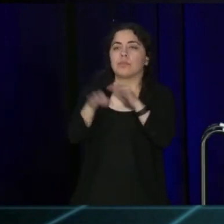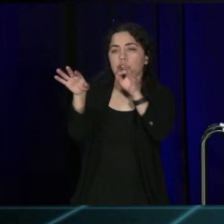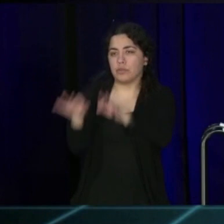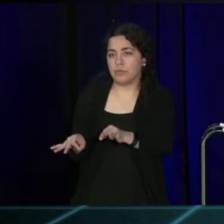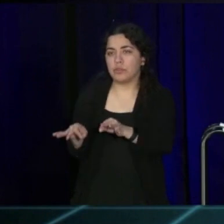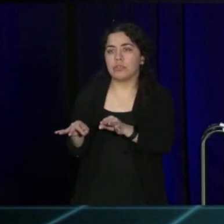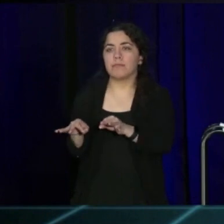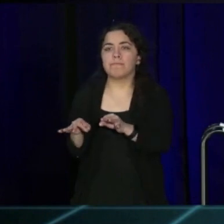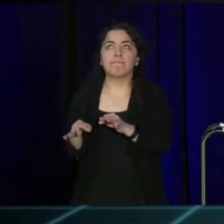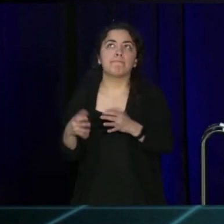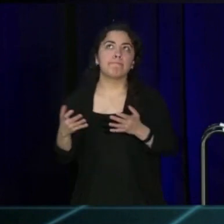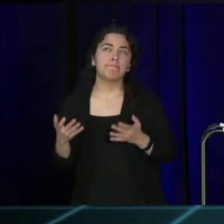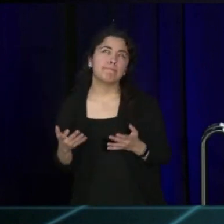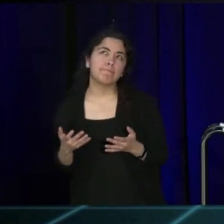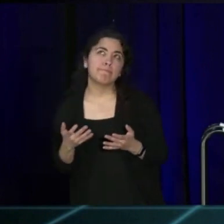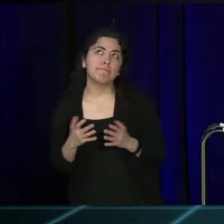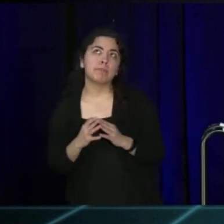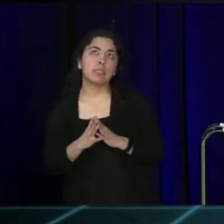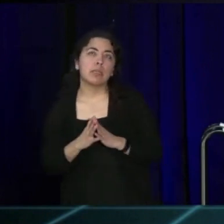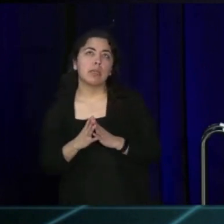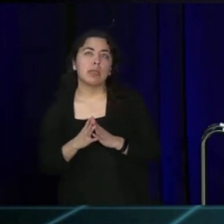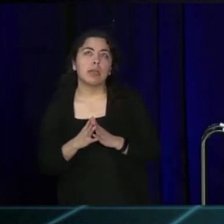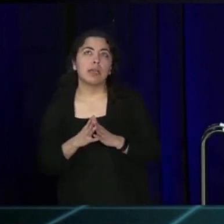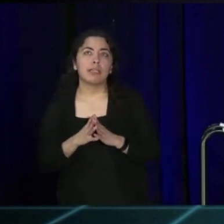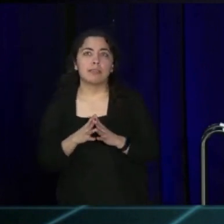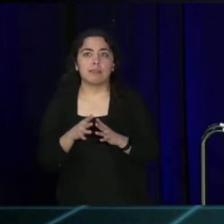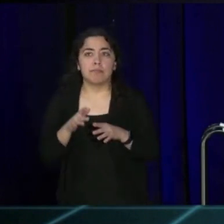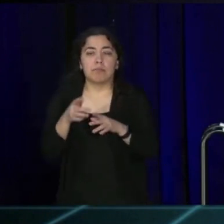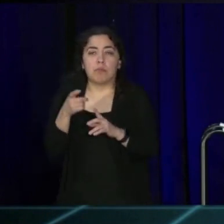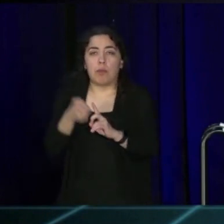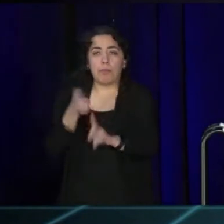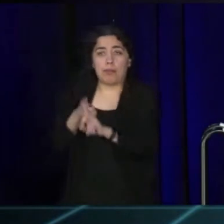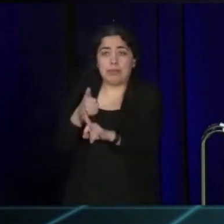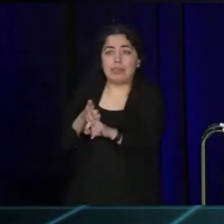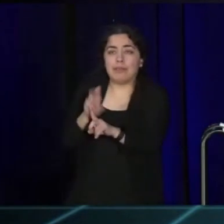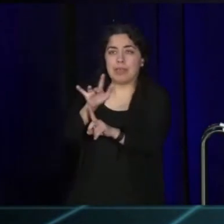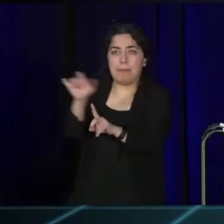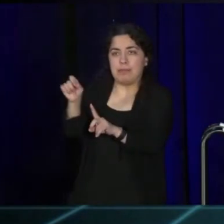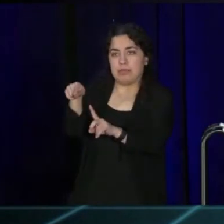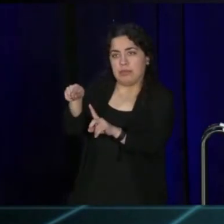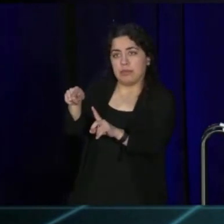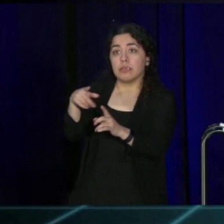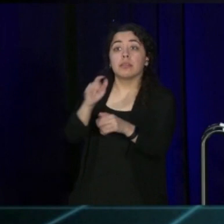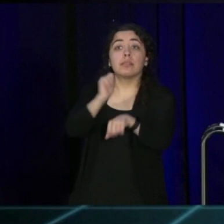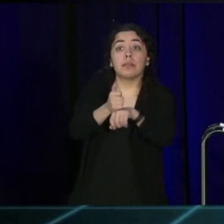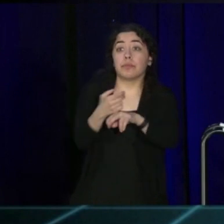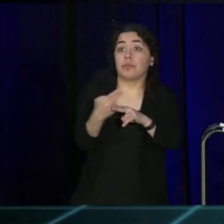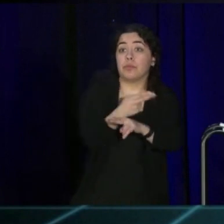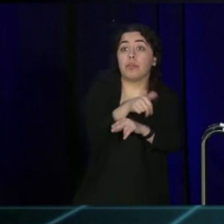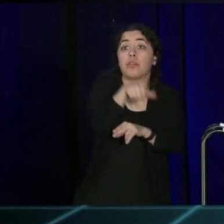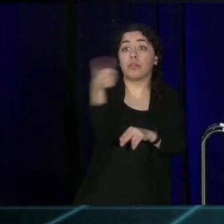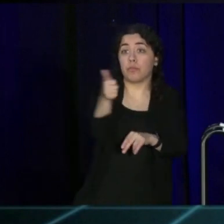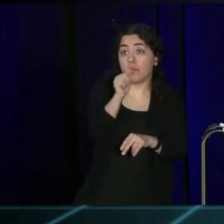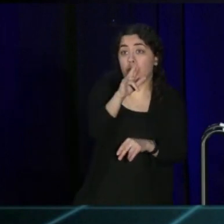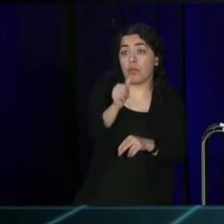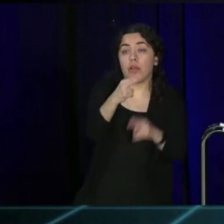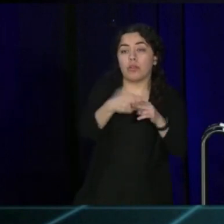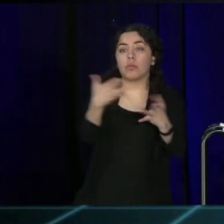is empty by default. We can set it using another ARIA attribute called ARIA described